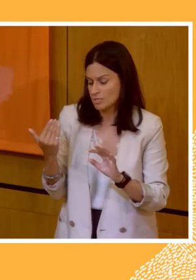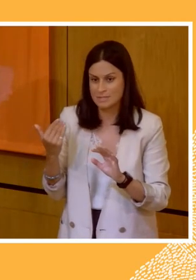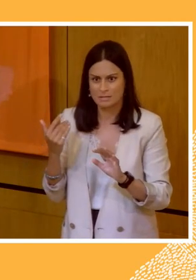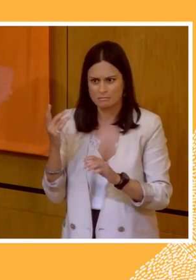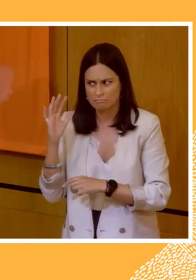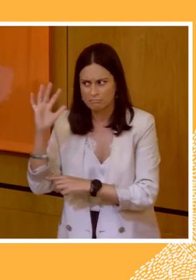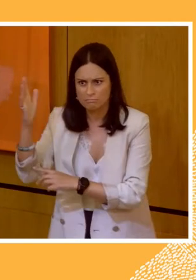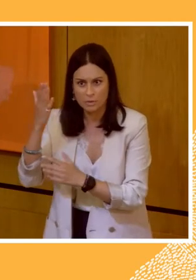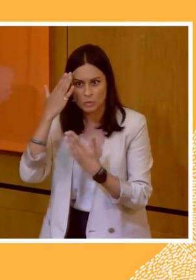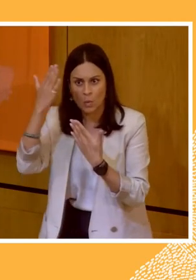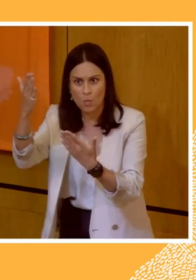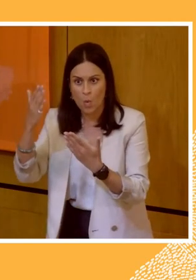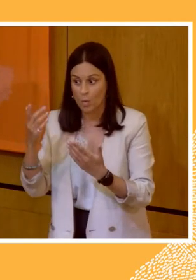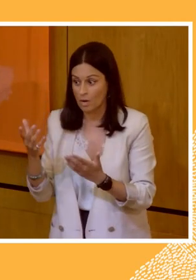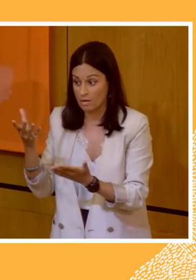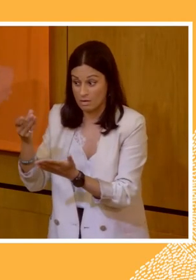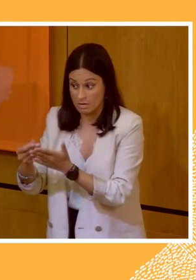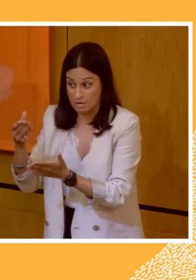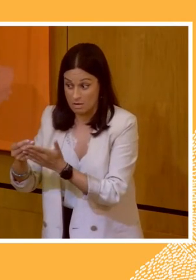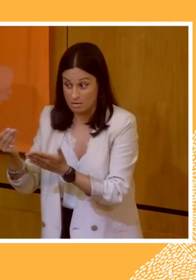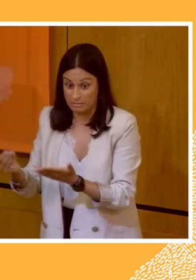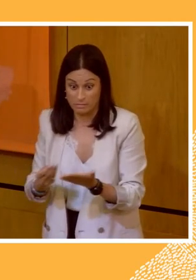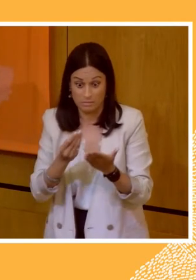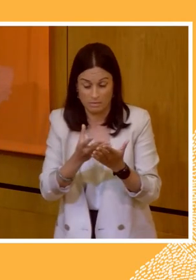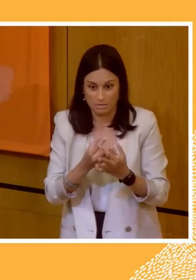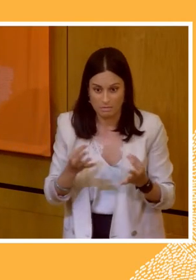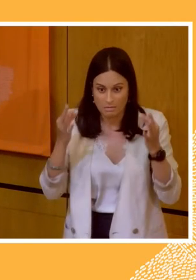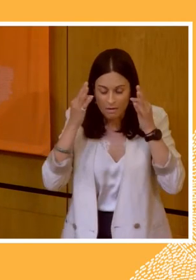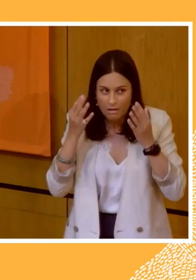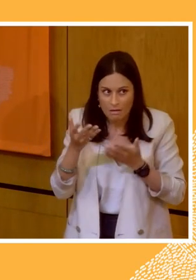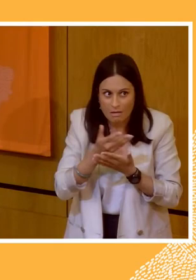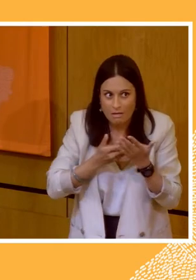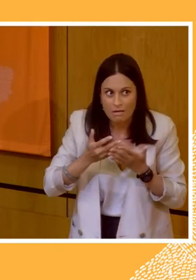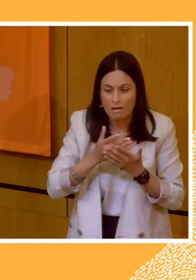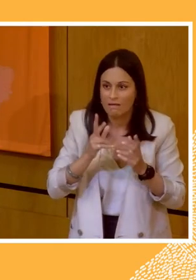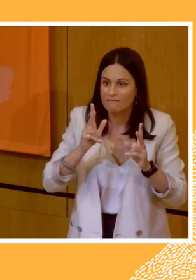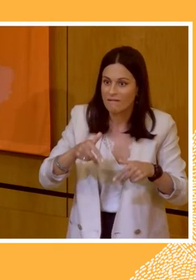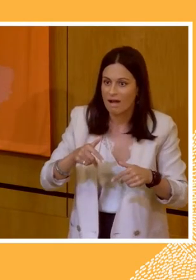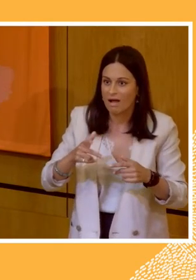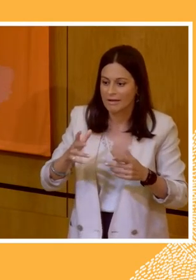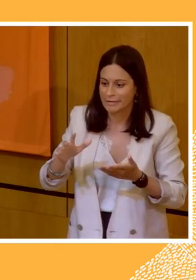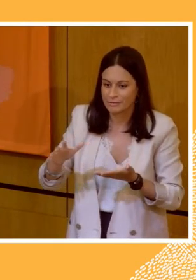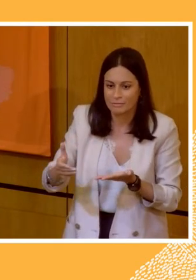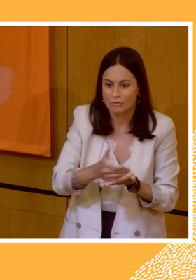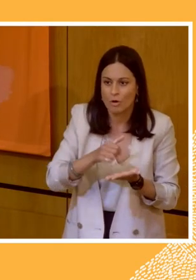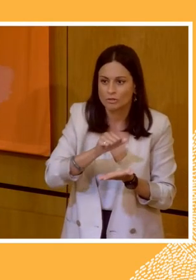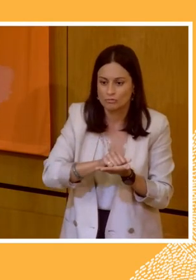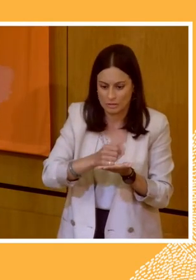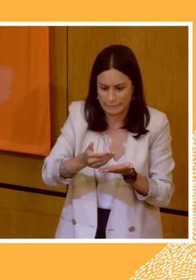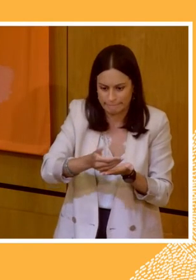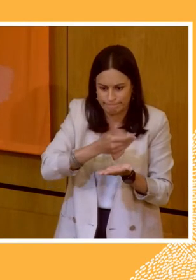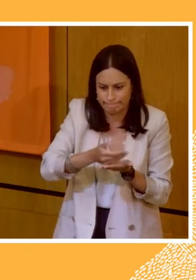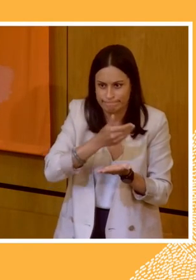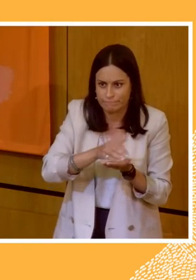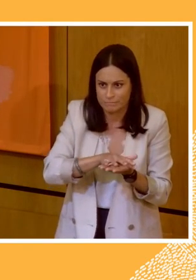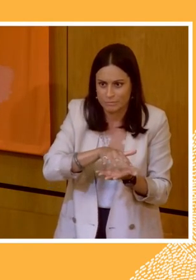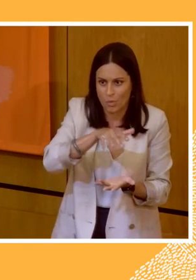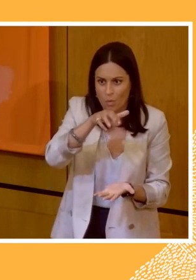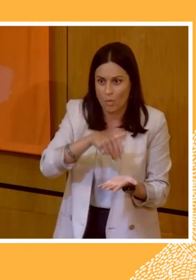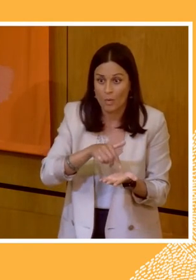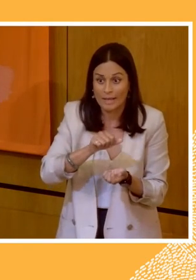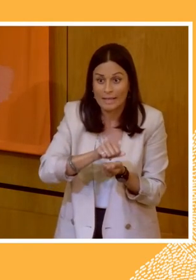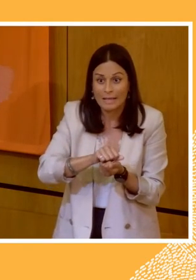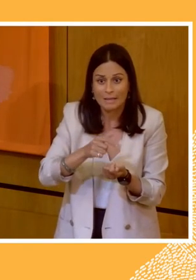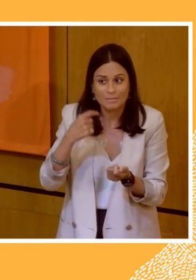the forest. So it's a form of a repository for keeping our